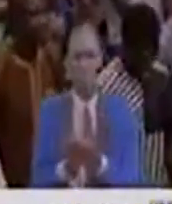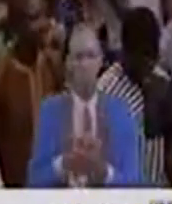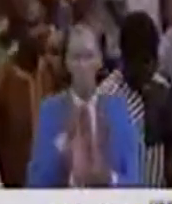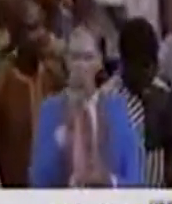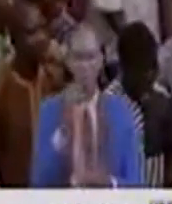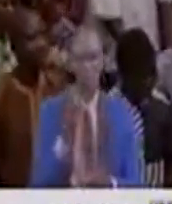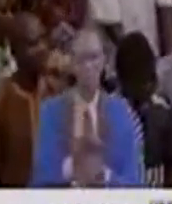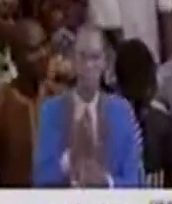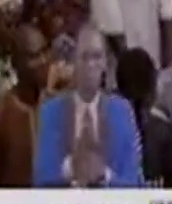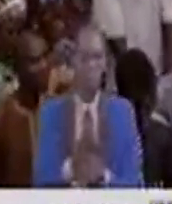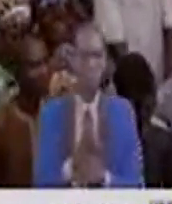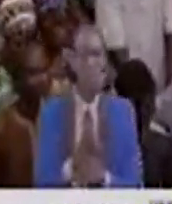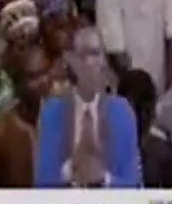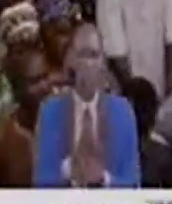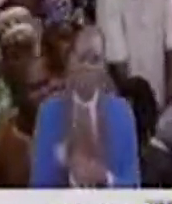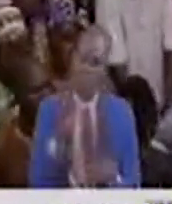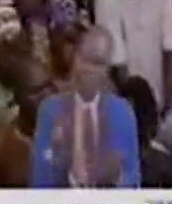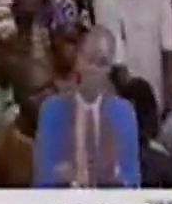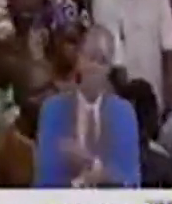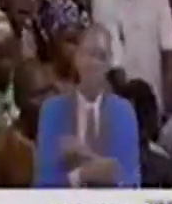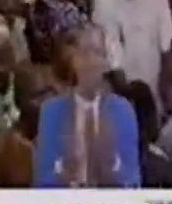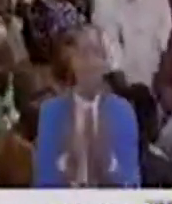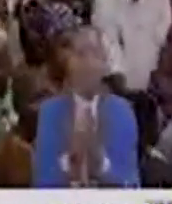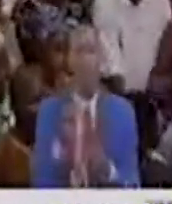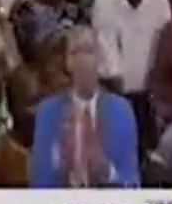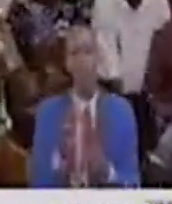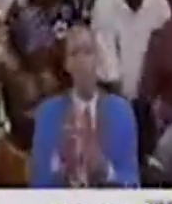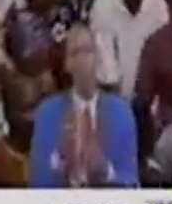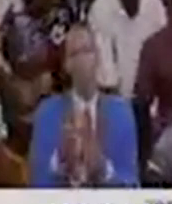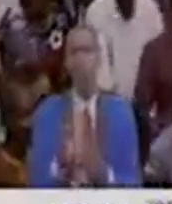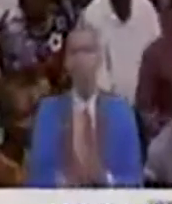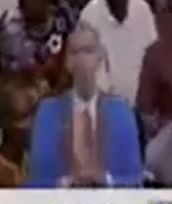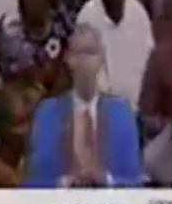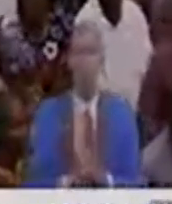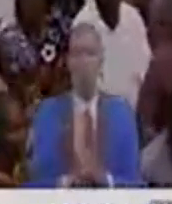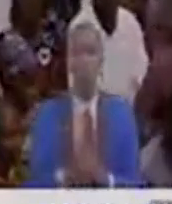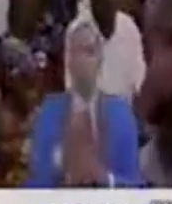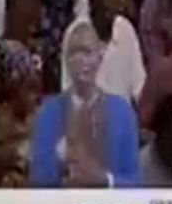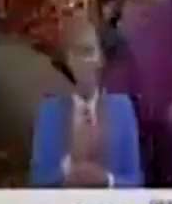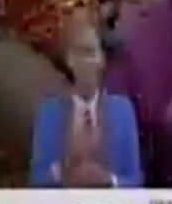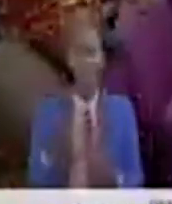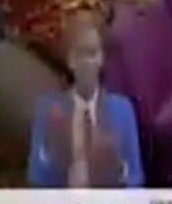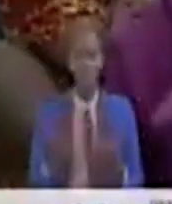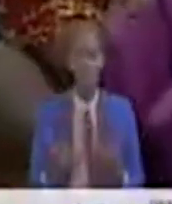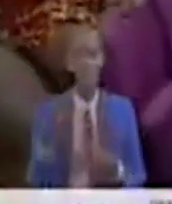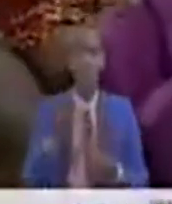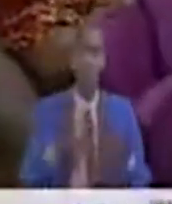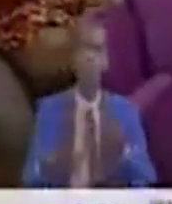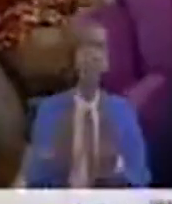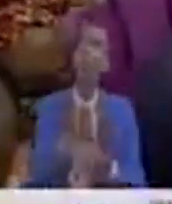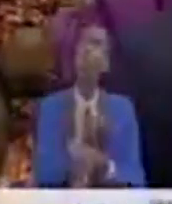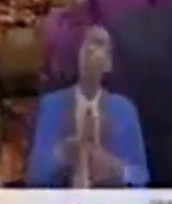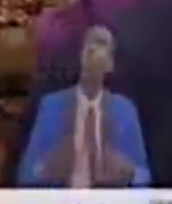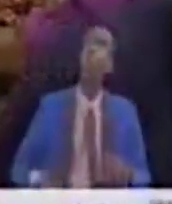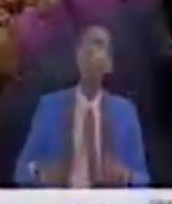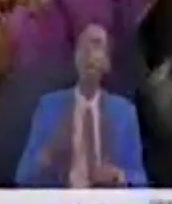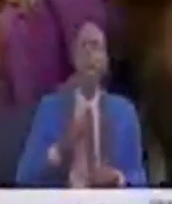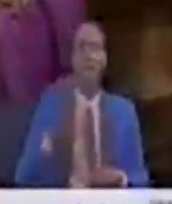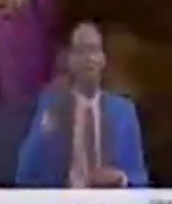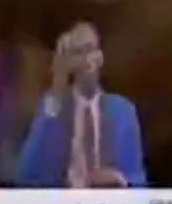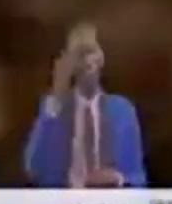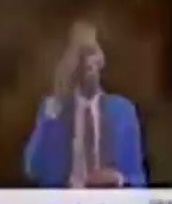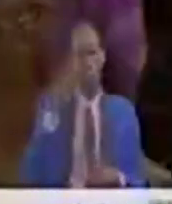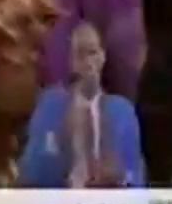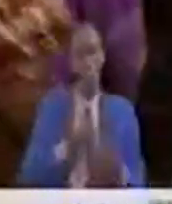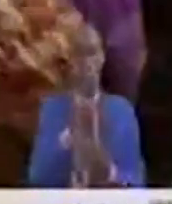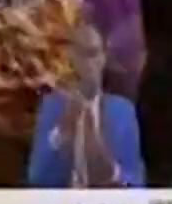that statement off your mouth and say, Lord, I know when